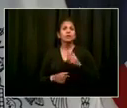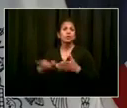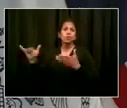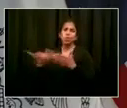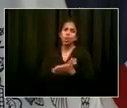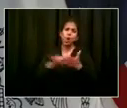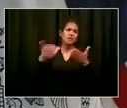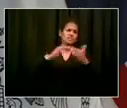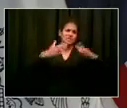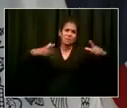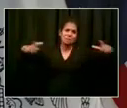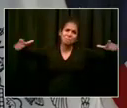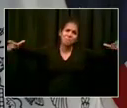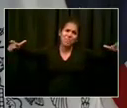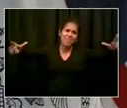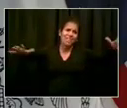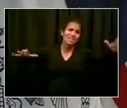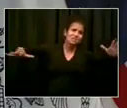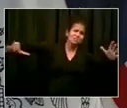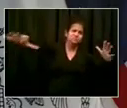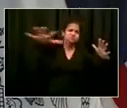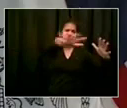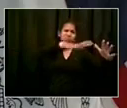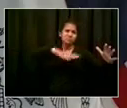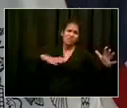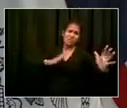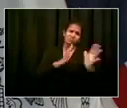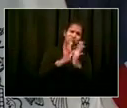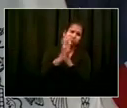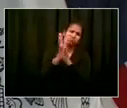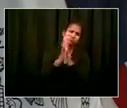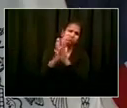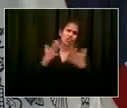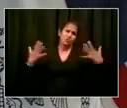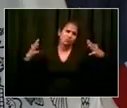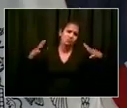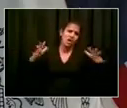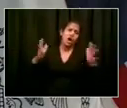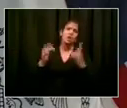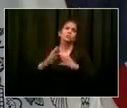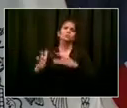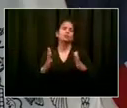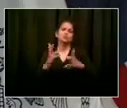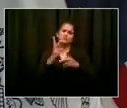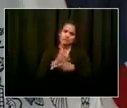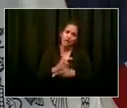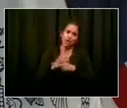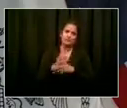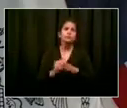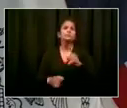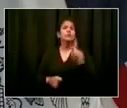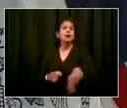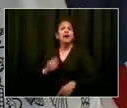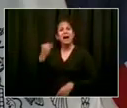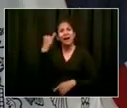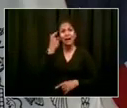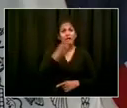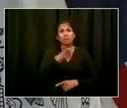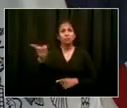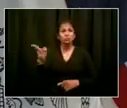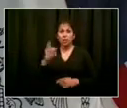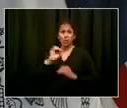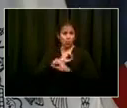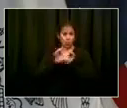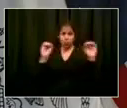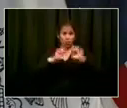place, is that thank God we have Vision Zero as a strategy. If we didn't, we would be in much worse shape. And the beauty of the Vision